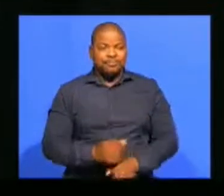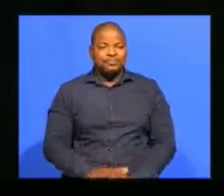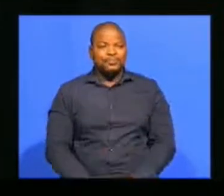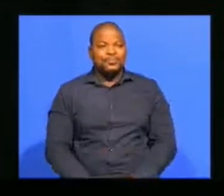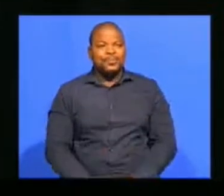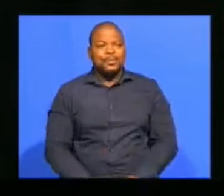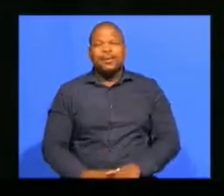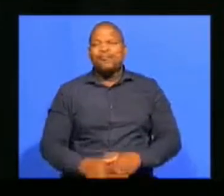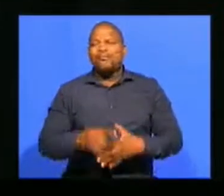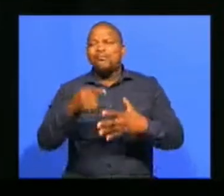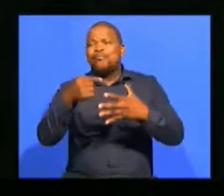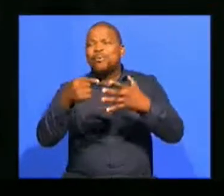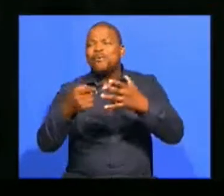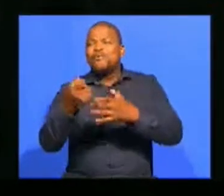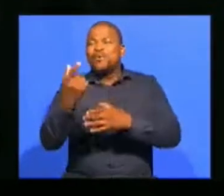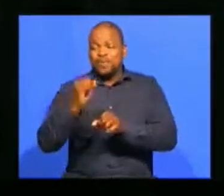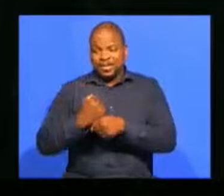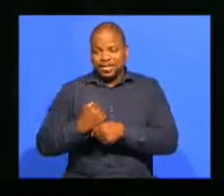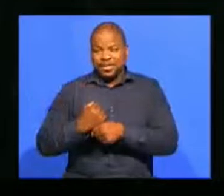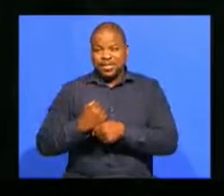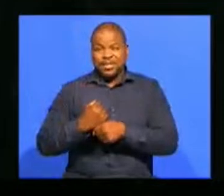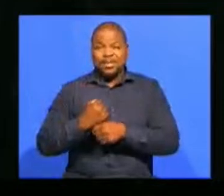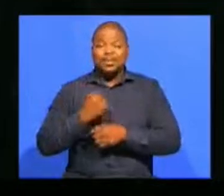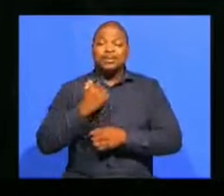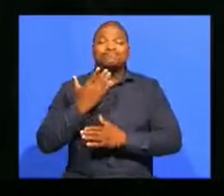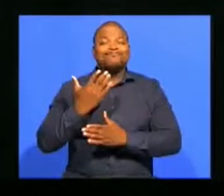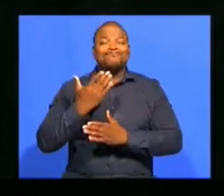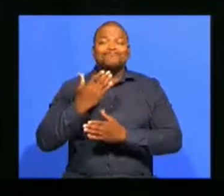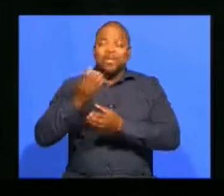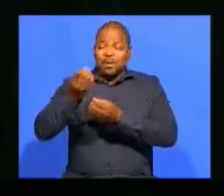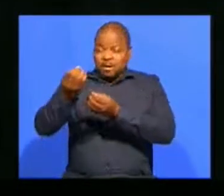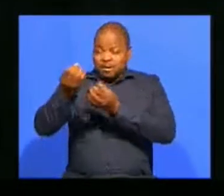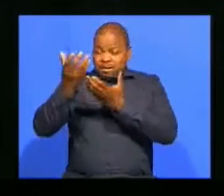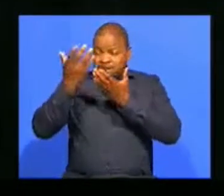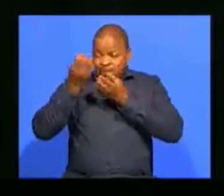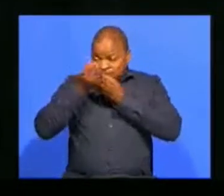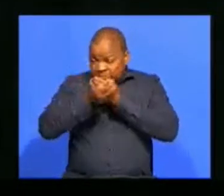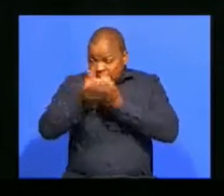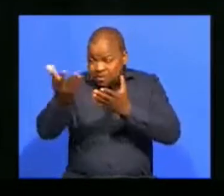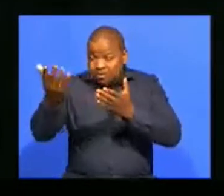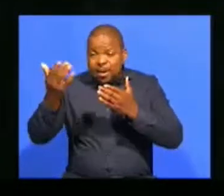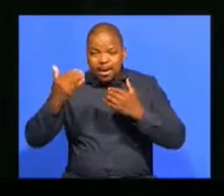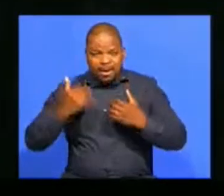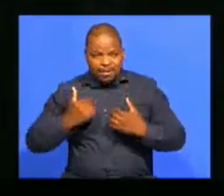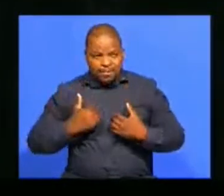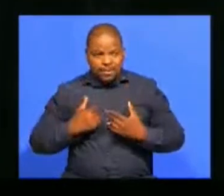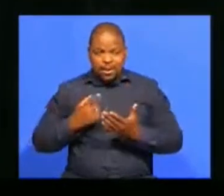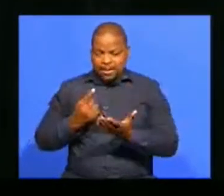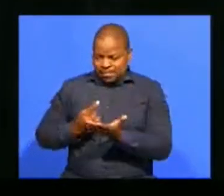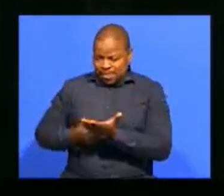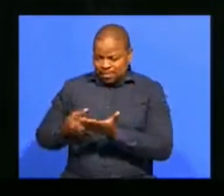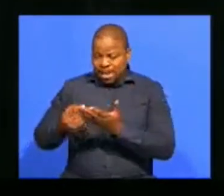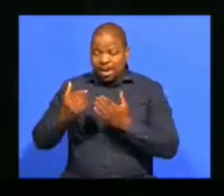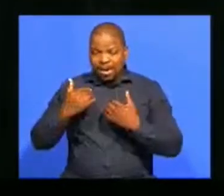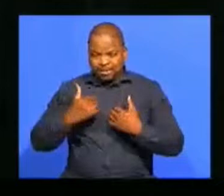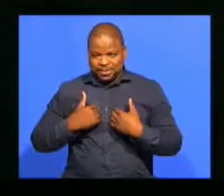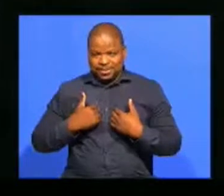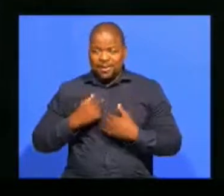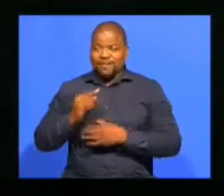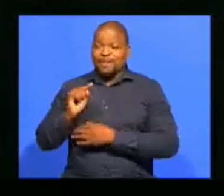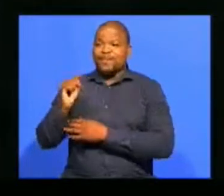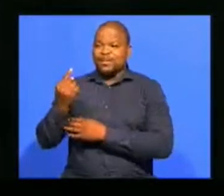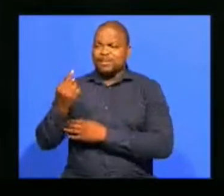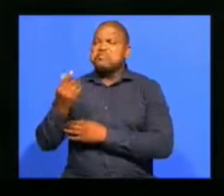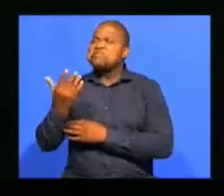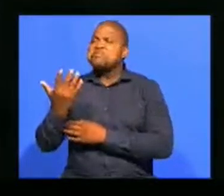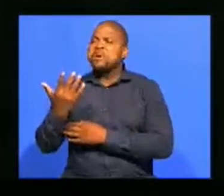to name but a few. And so it pleased me to inform that we held discussions, first